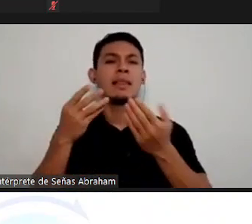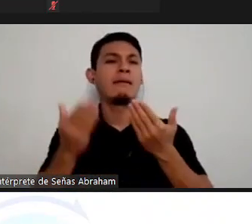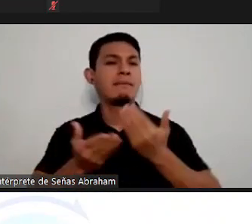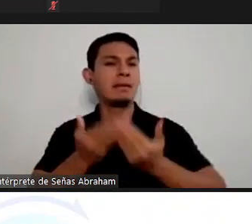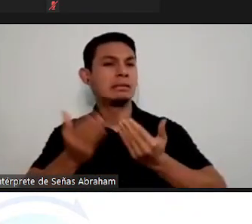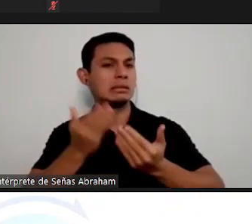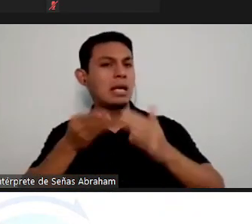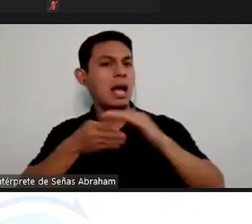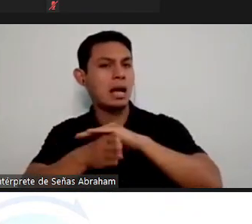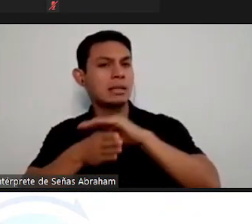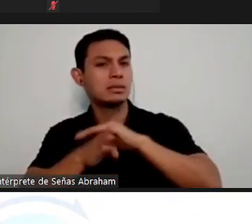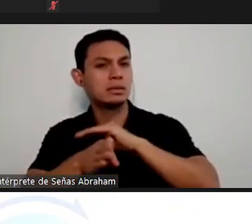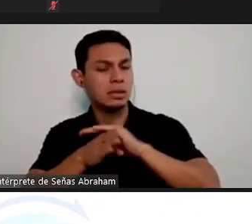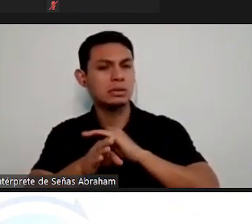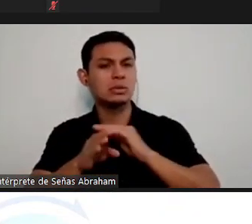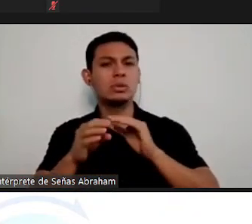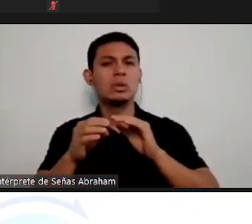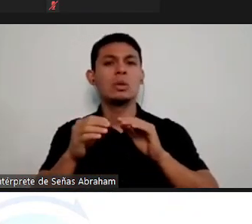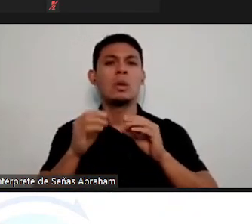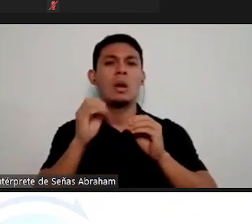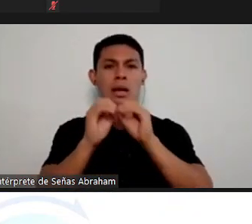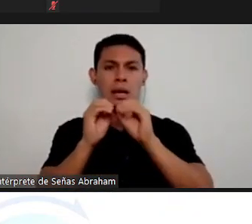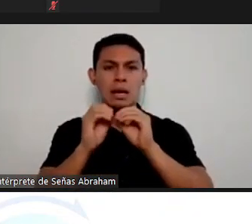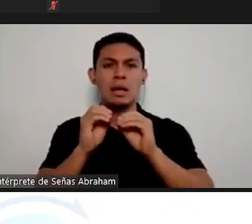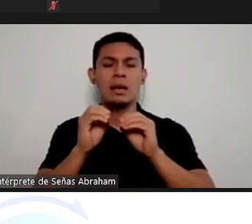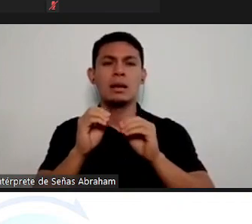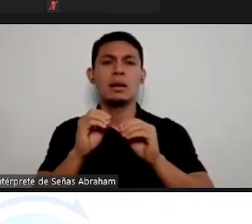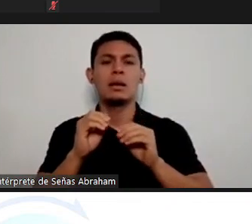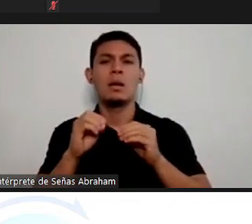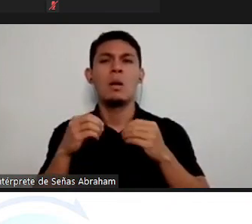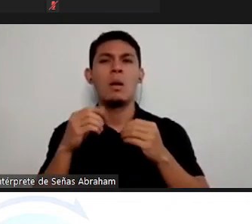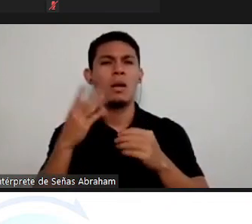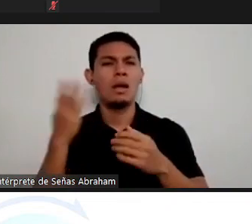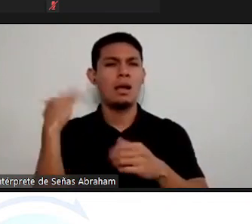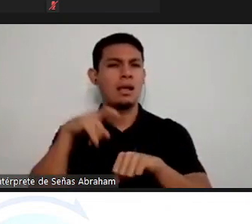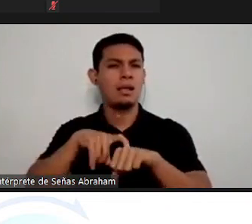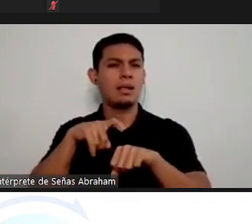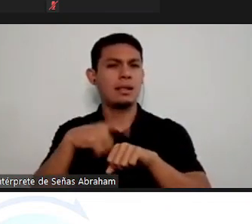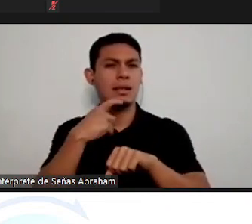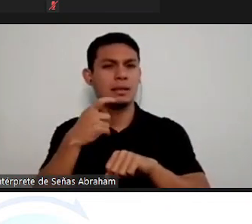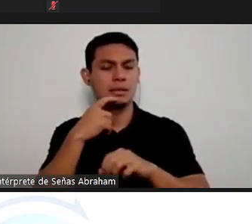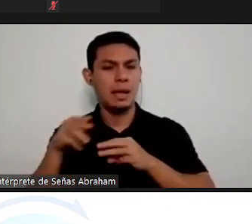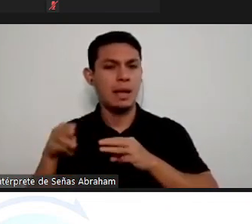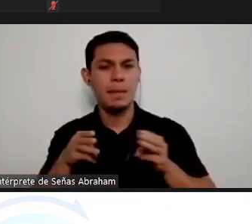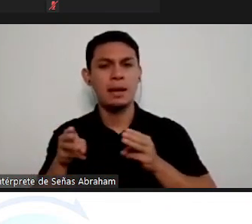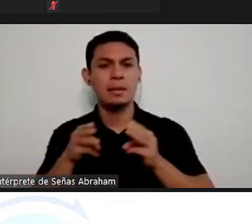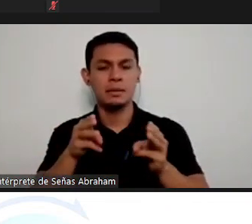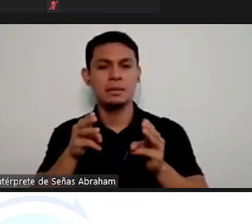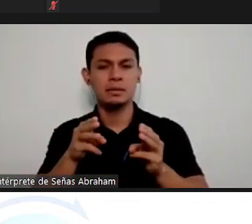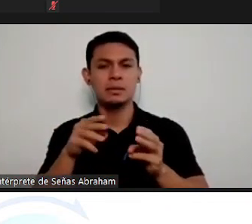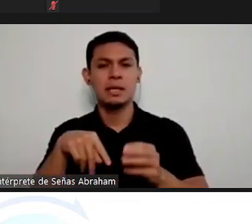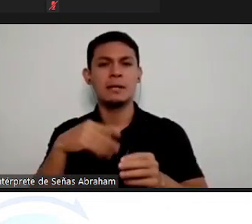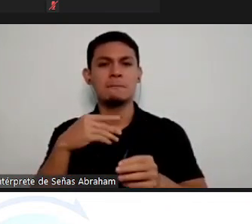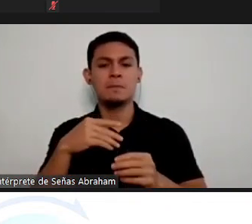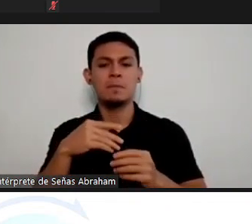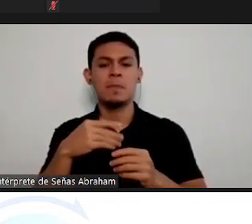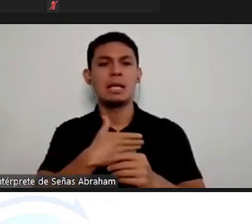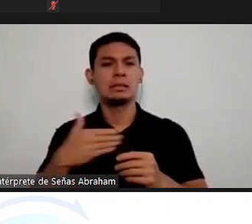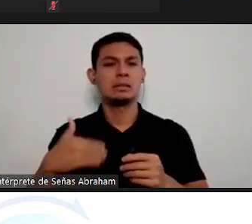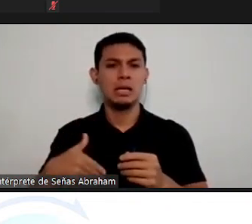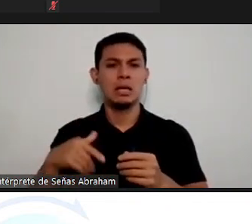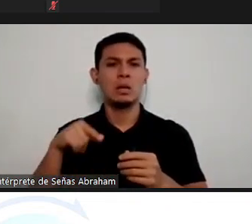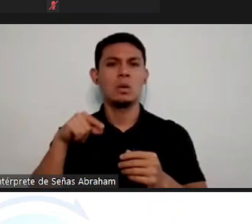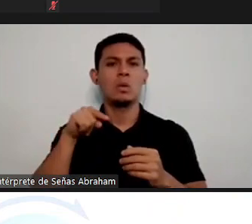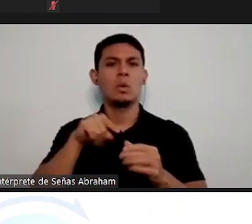business contact and also to it's the uh make easier the access of redress and all those